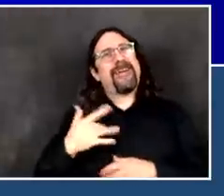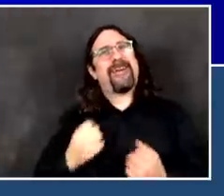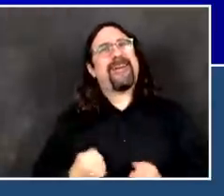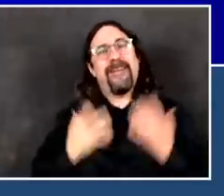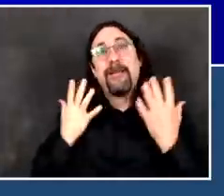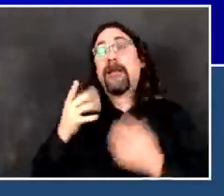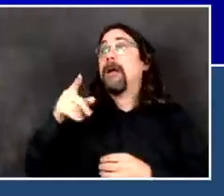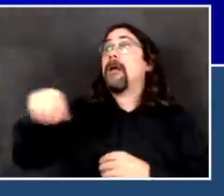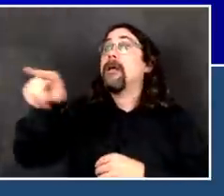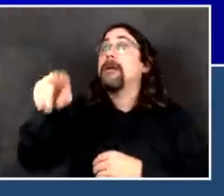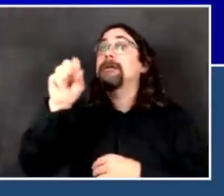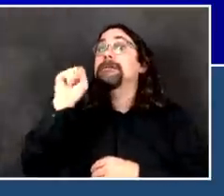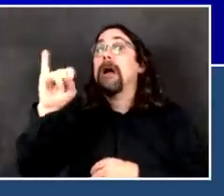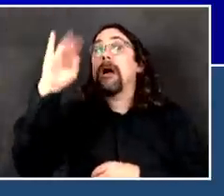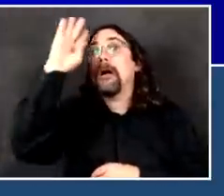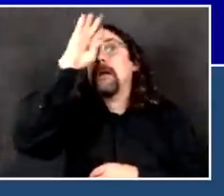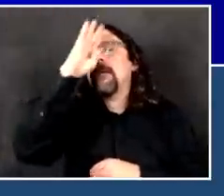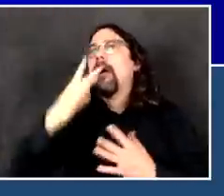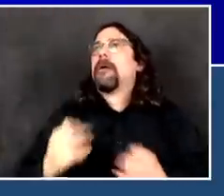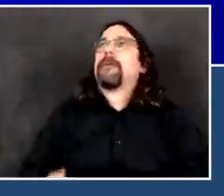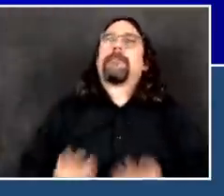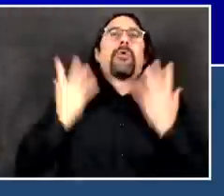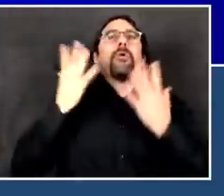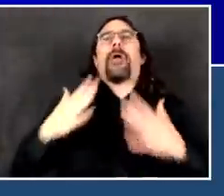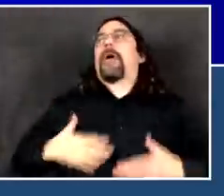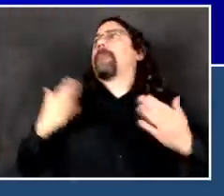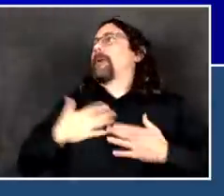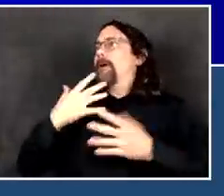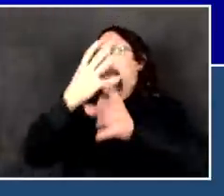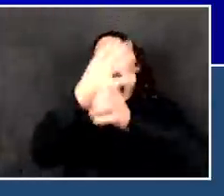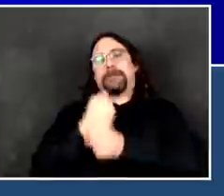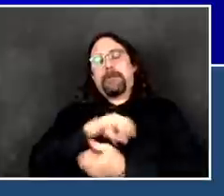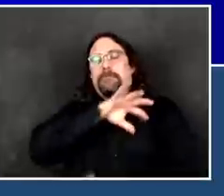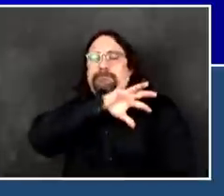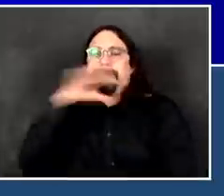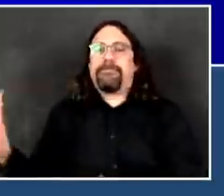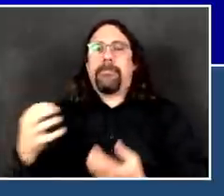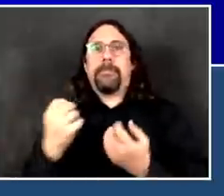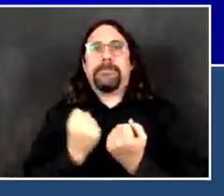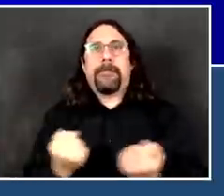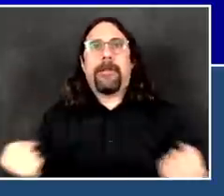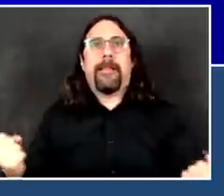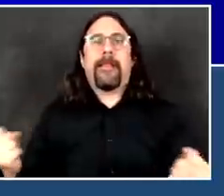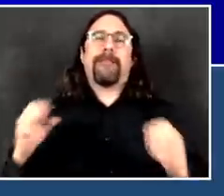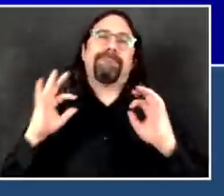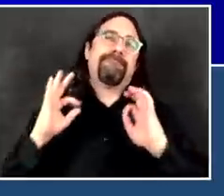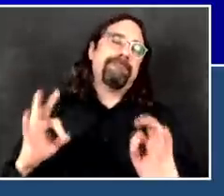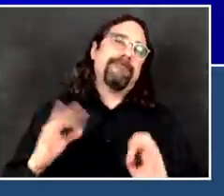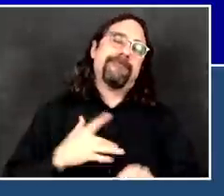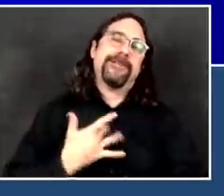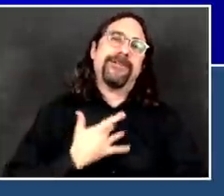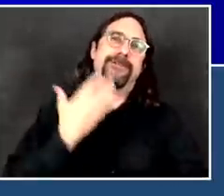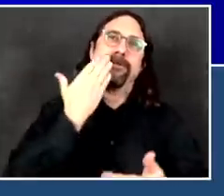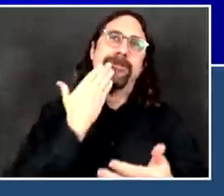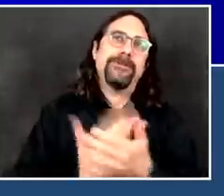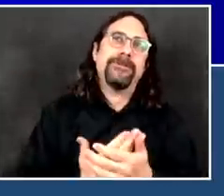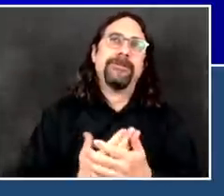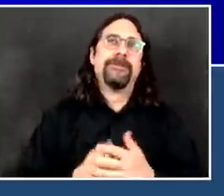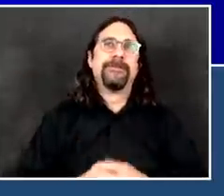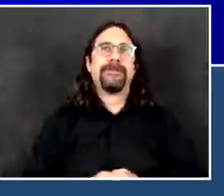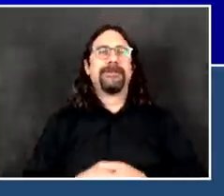efforts. So when we think of this city, we think about chutzpah, we think about the